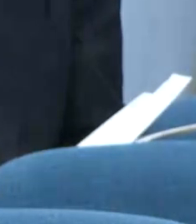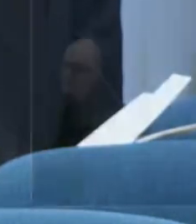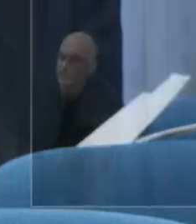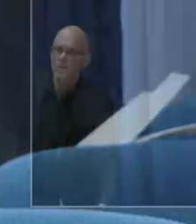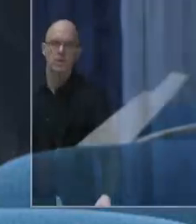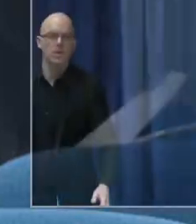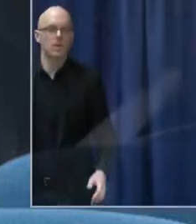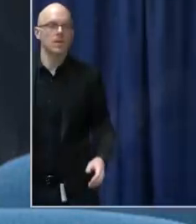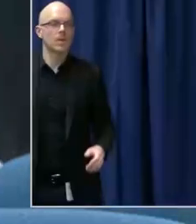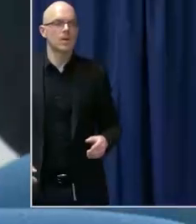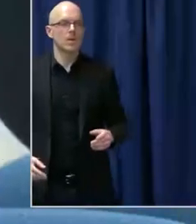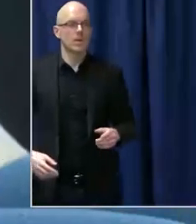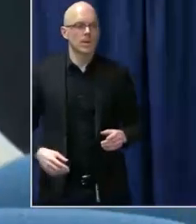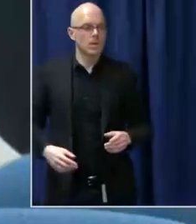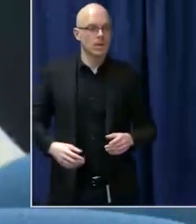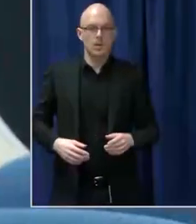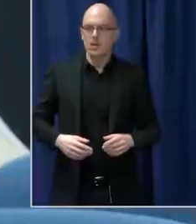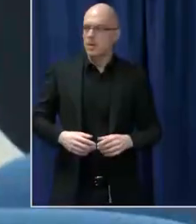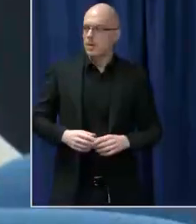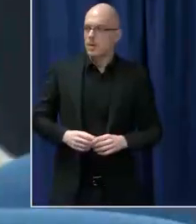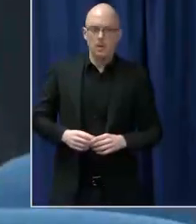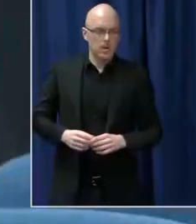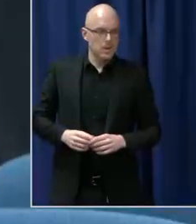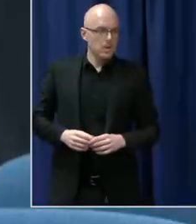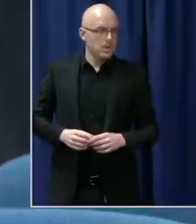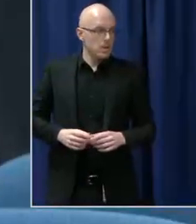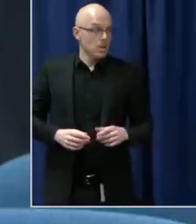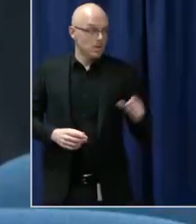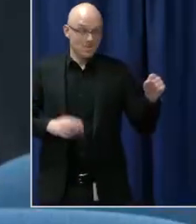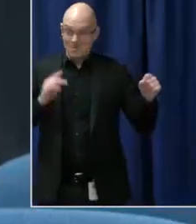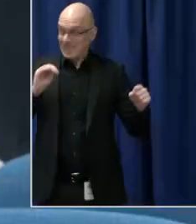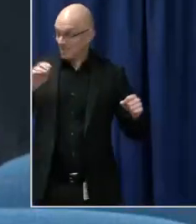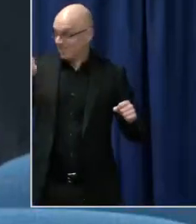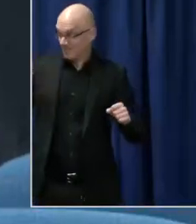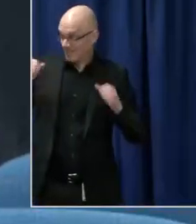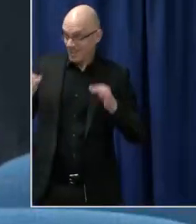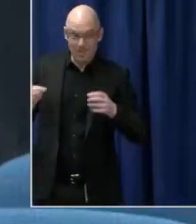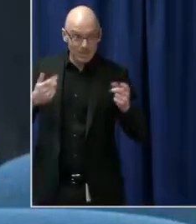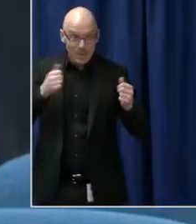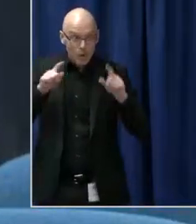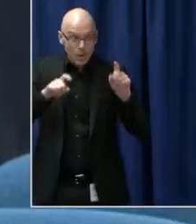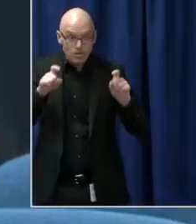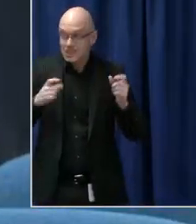Do you want to ask if they have any questions? Absolutely. Please, any questions?